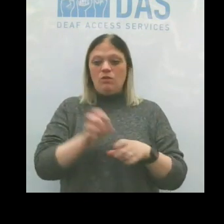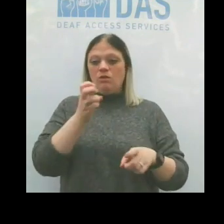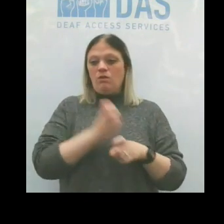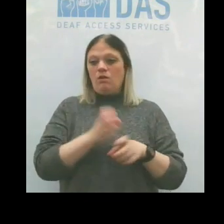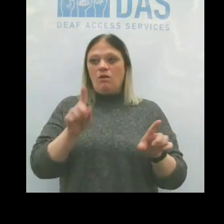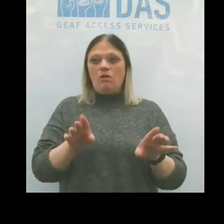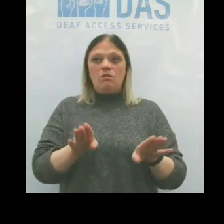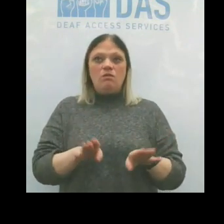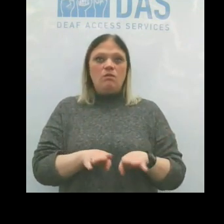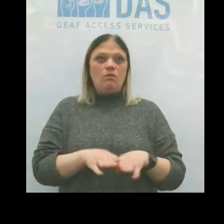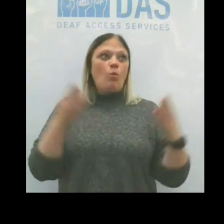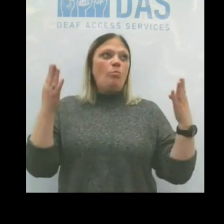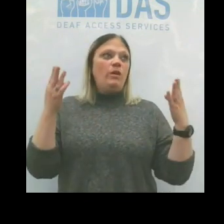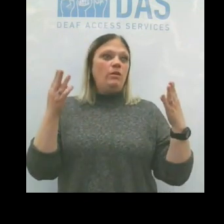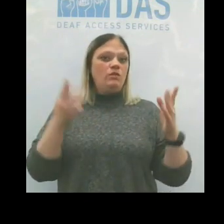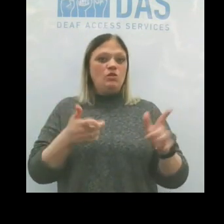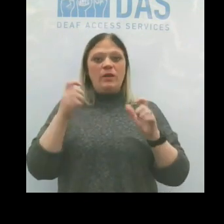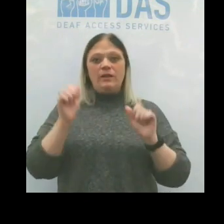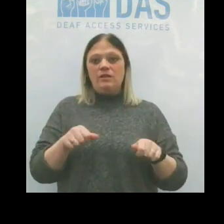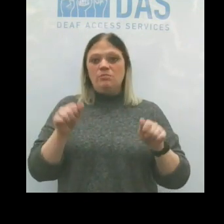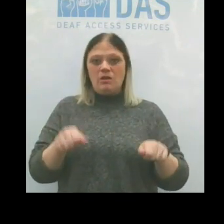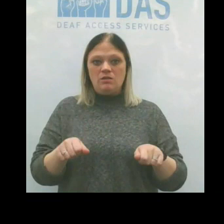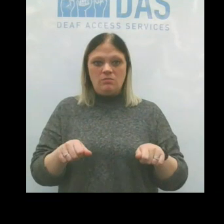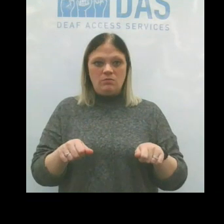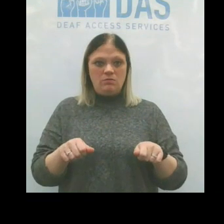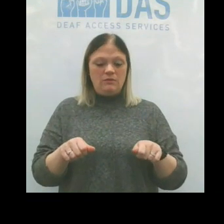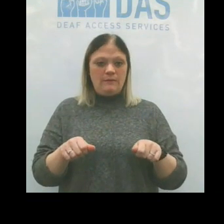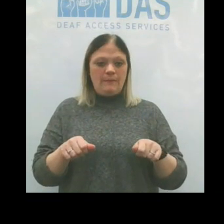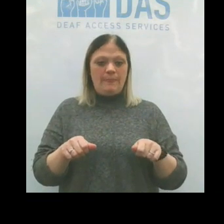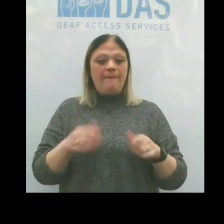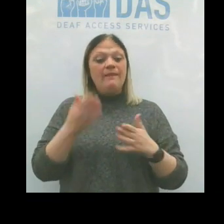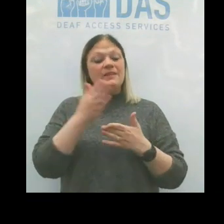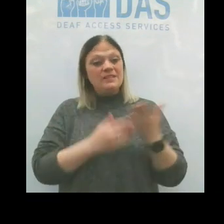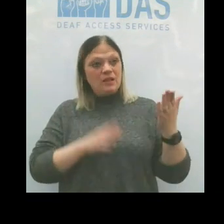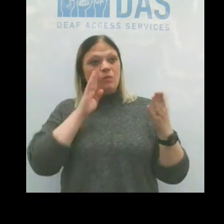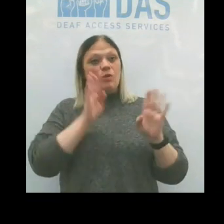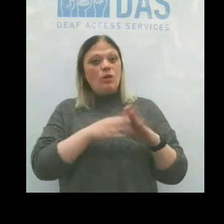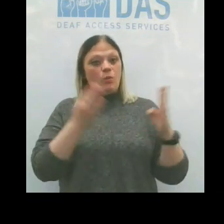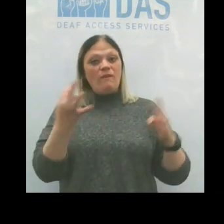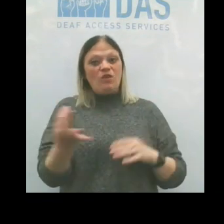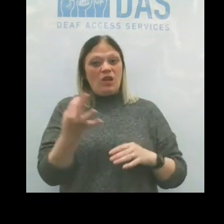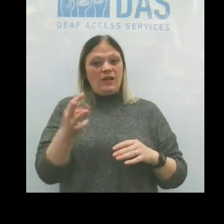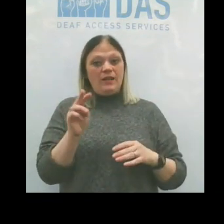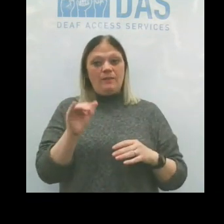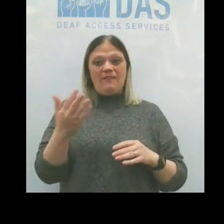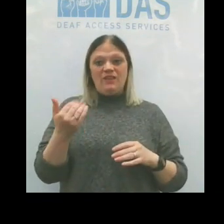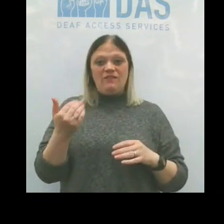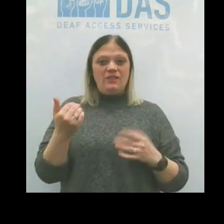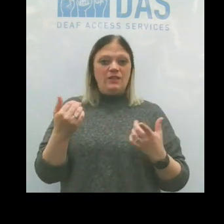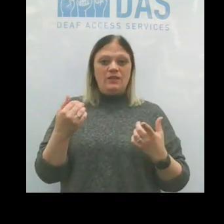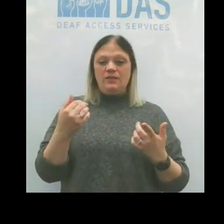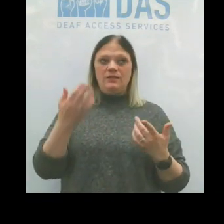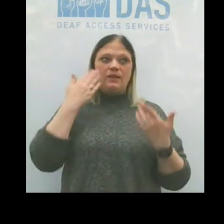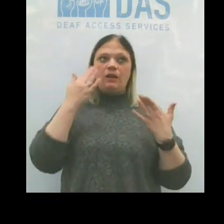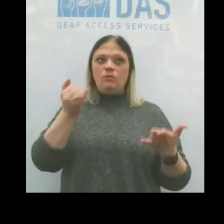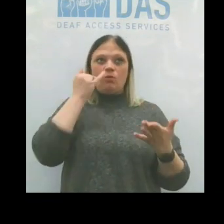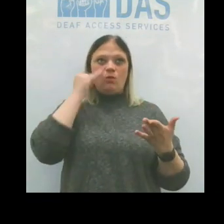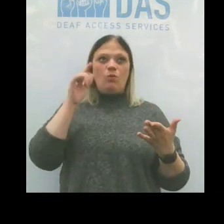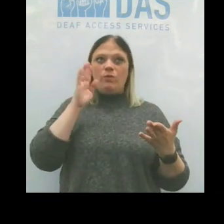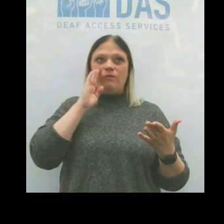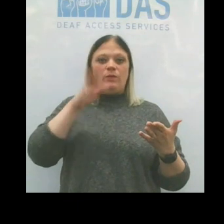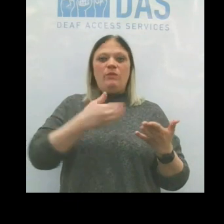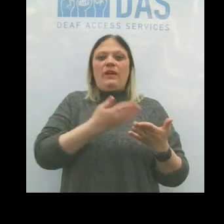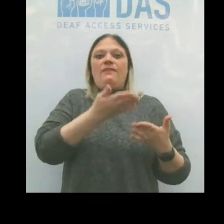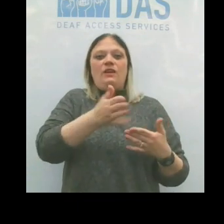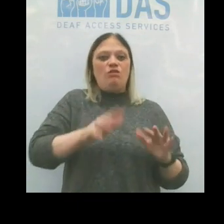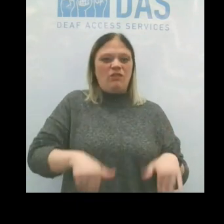as possible. Some regions, it appears, will open on May 15th, which is Friday. I don't know if we're going to get there yet. It